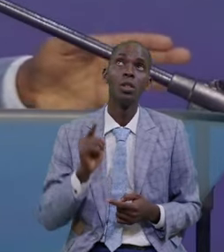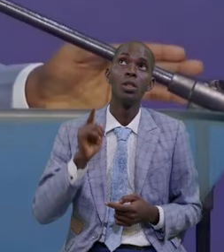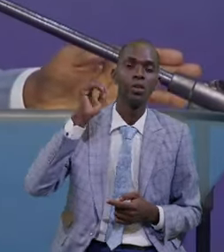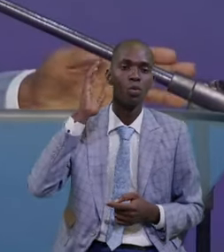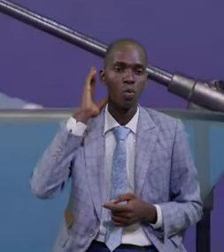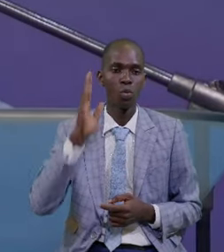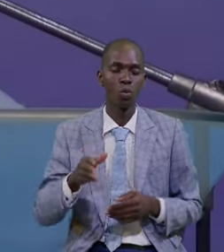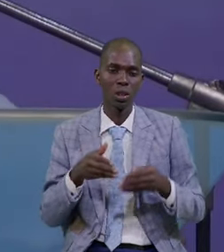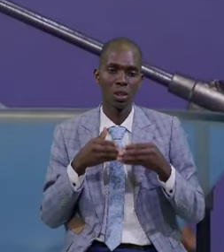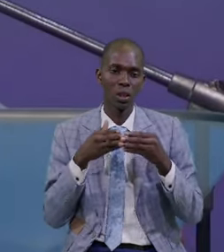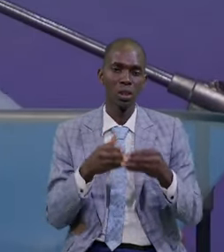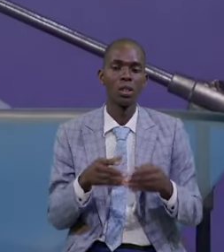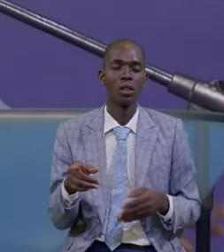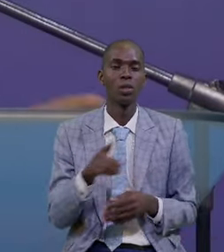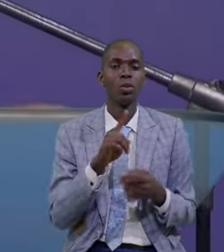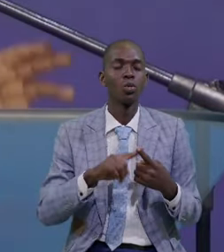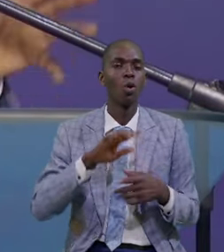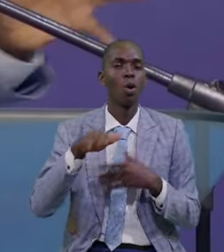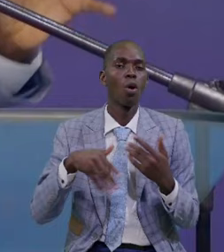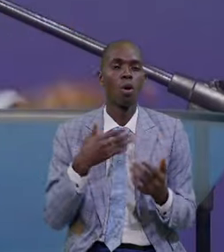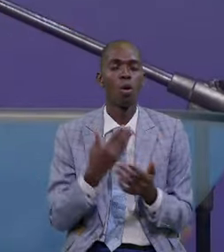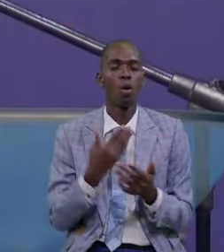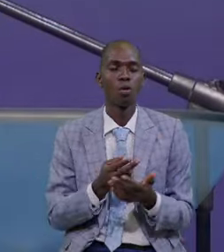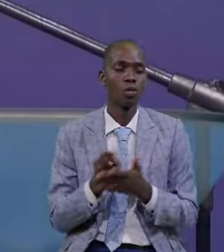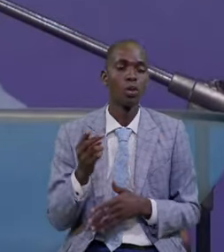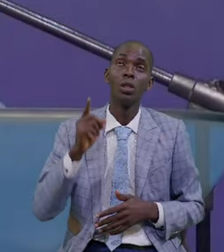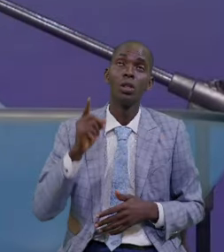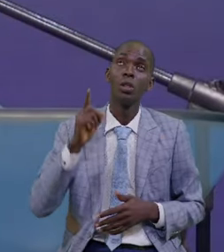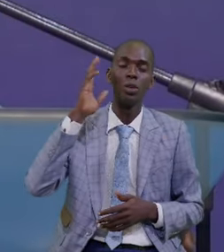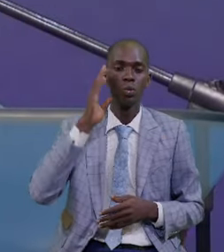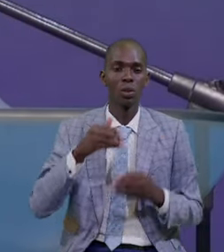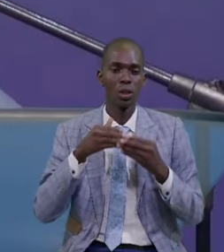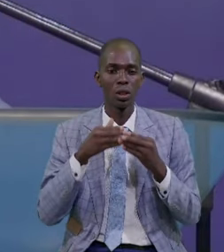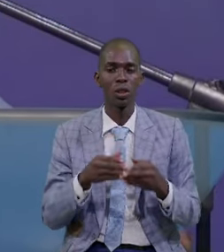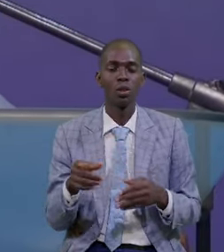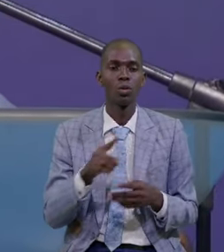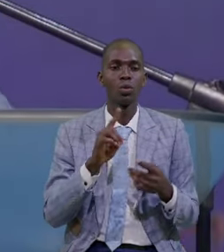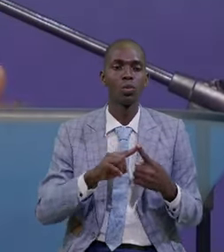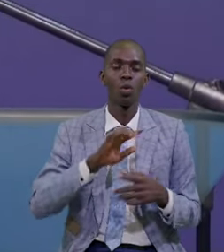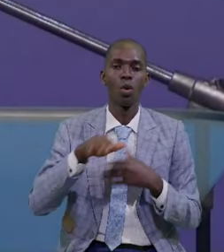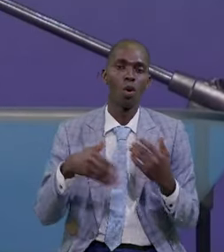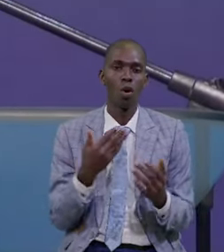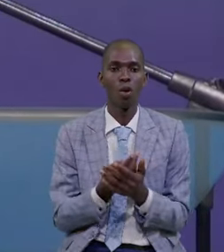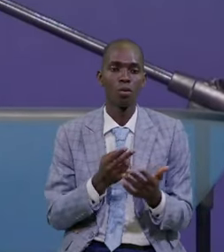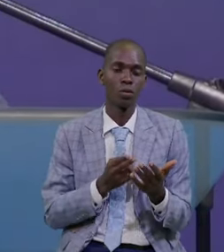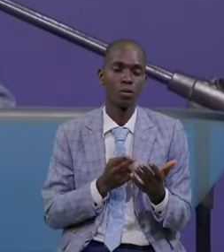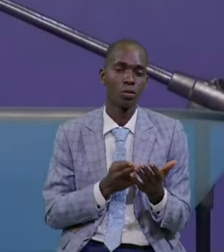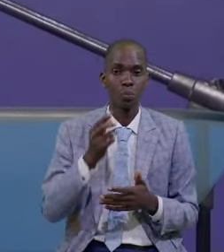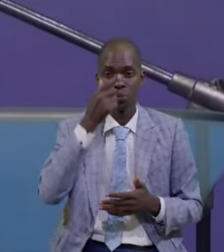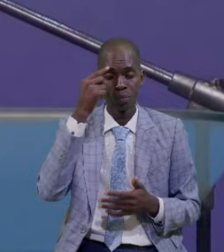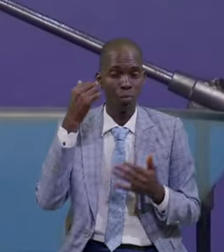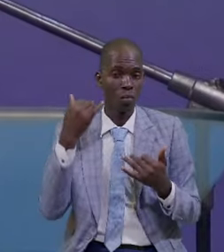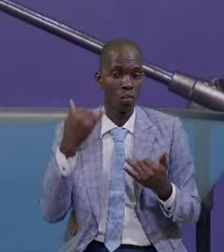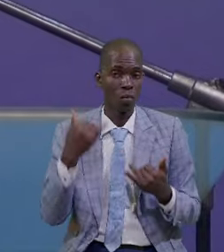guide you into all truth. He will guide you into all truth. Because now you want to